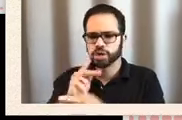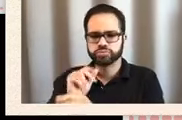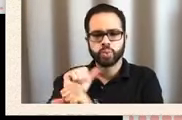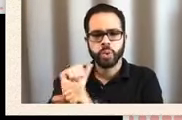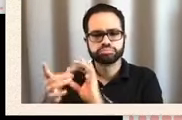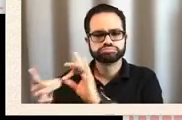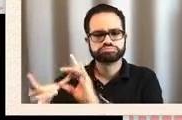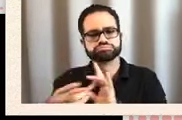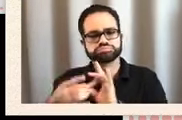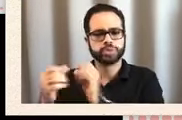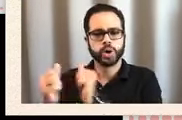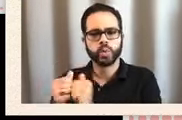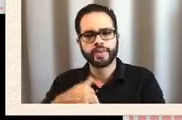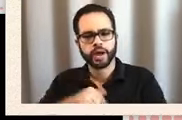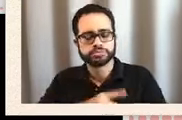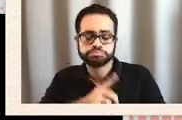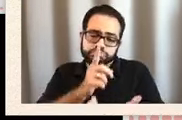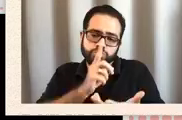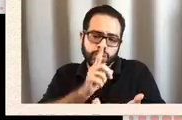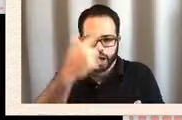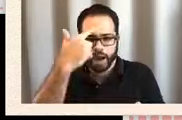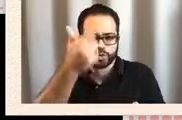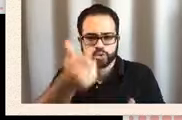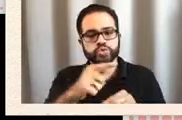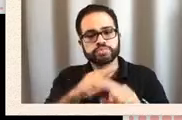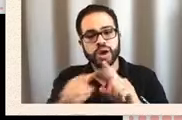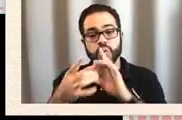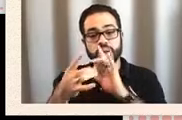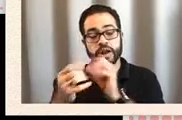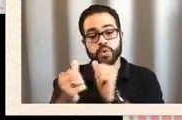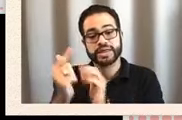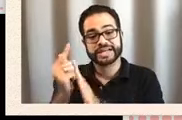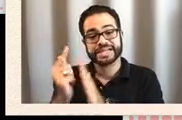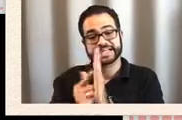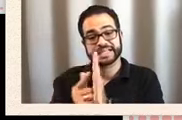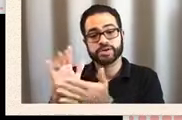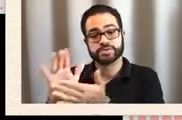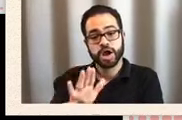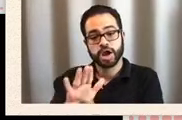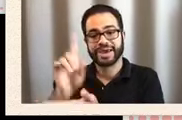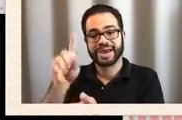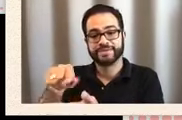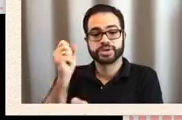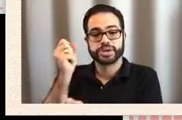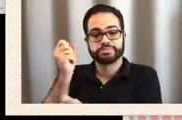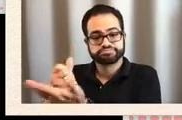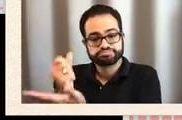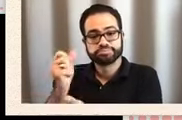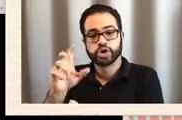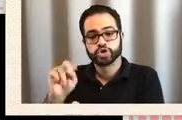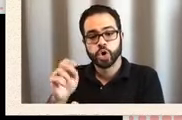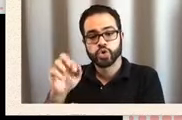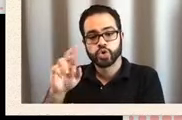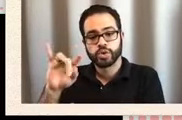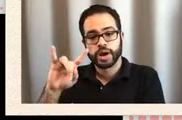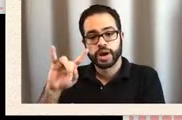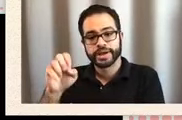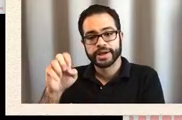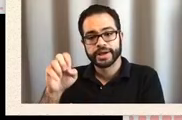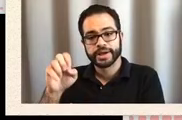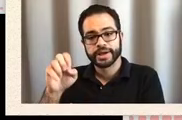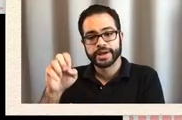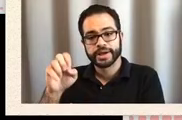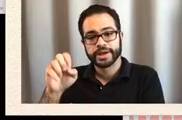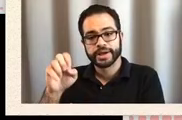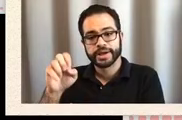up to you. But in terms of legal documents that you need to get notarized, that will be these other legal documents that are currently recognized